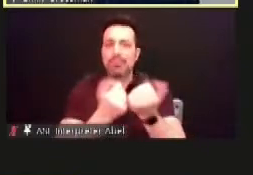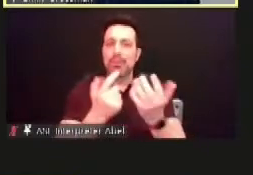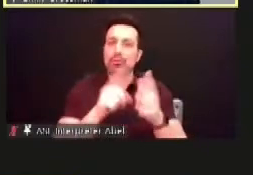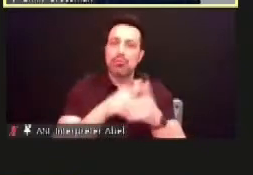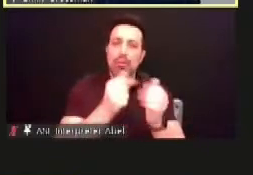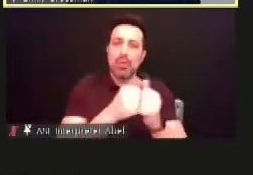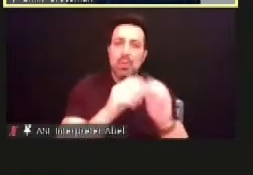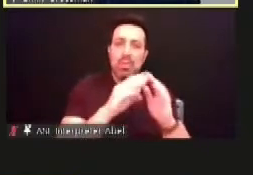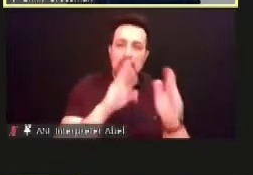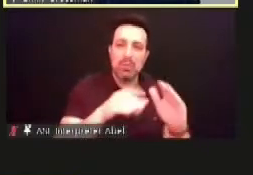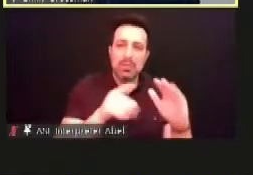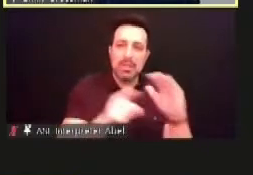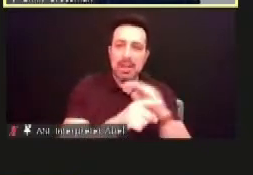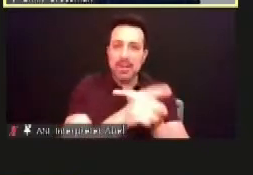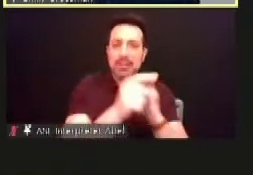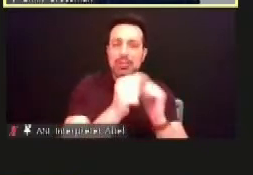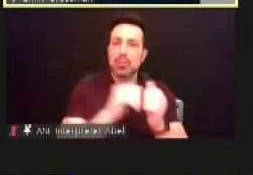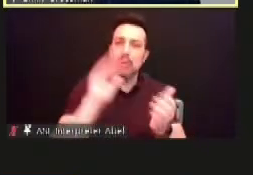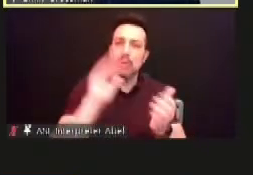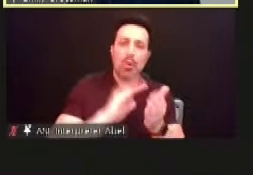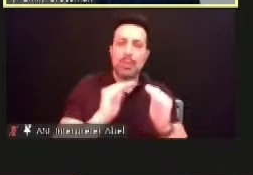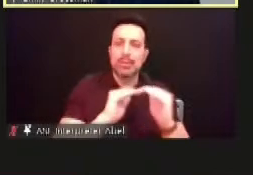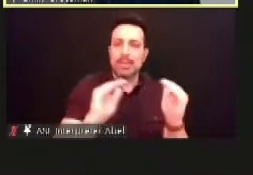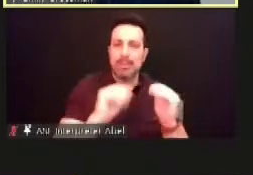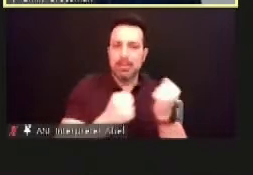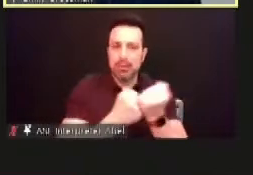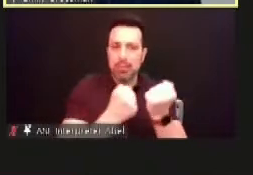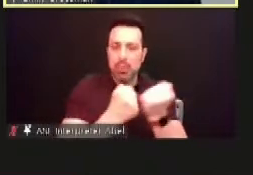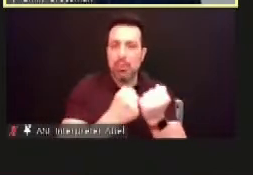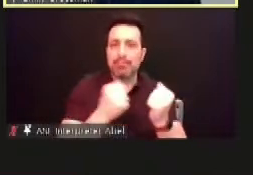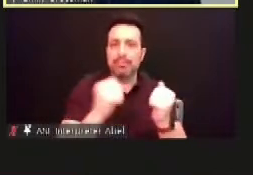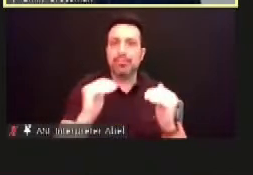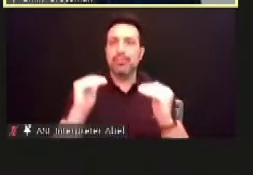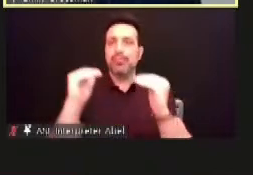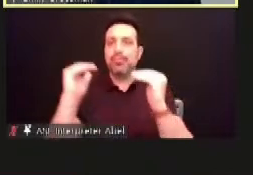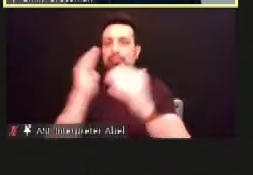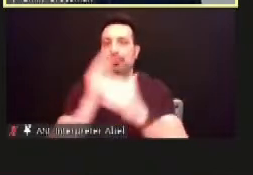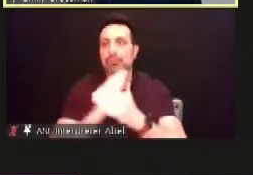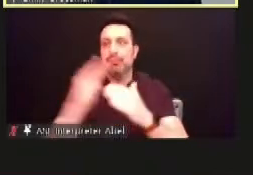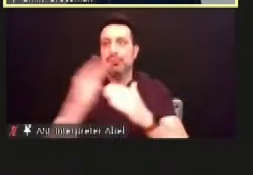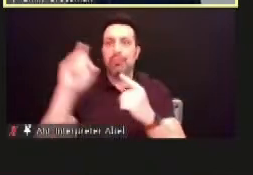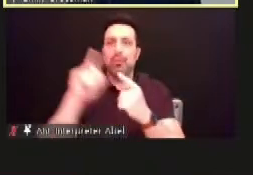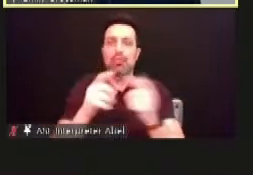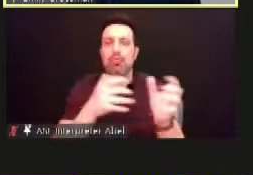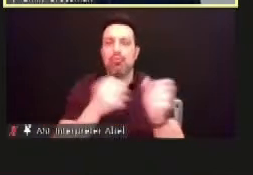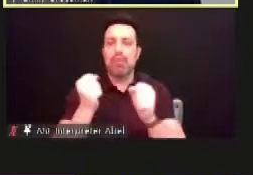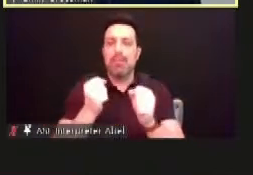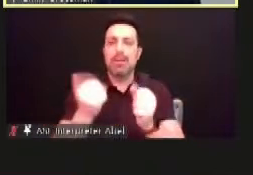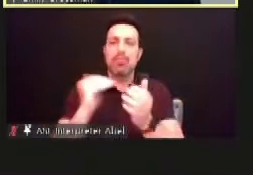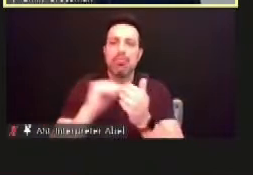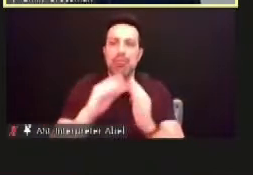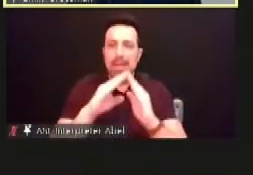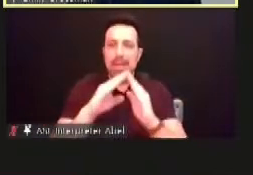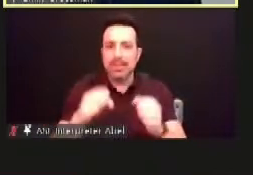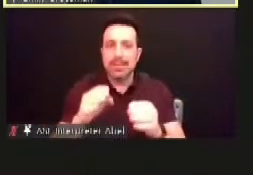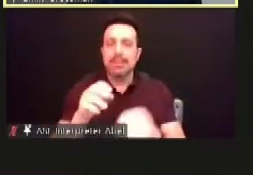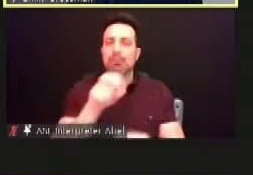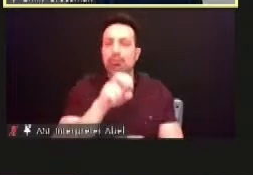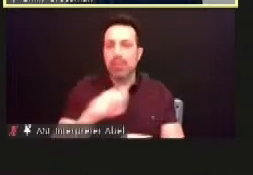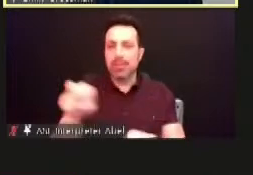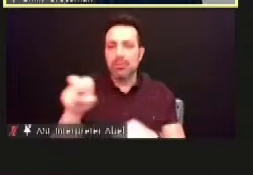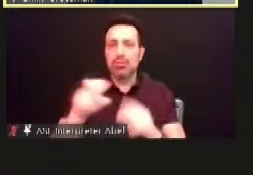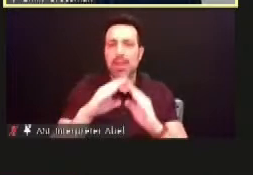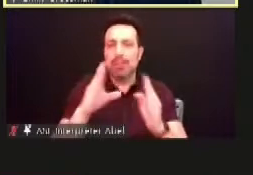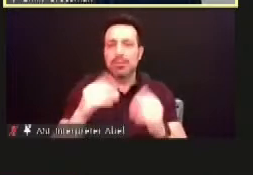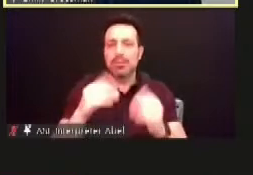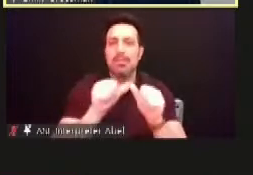housing navigation with the lowest level of support and moving up the continuum to rapid rehousing, transitional housing, and